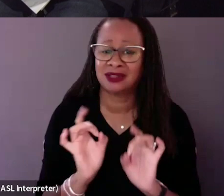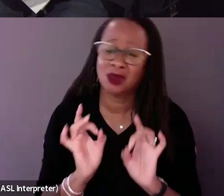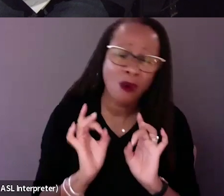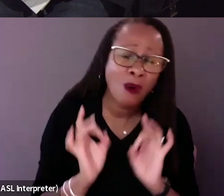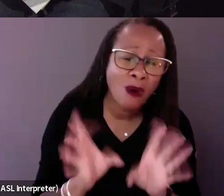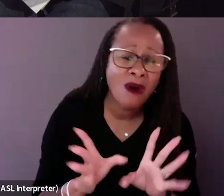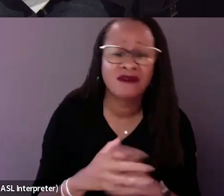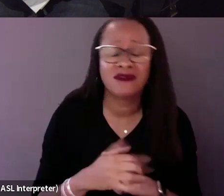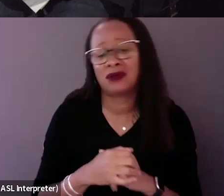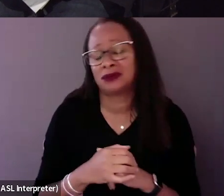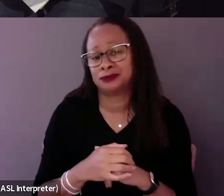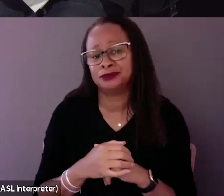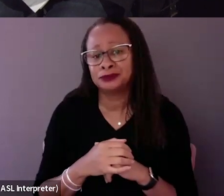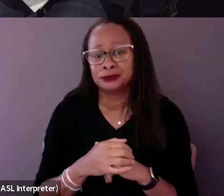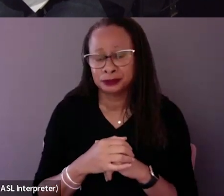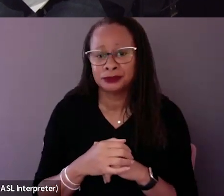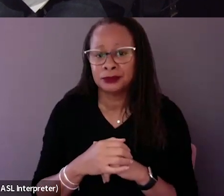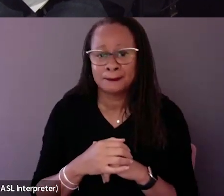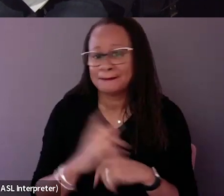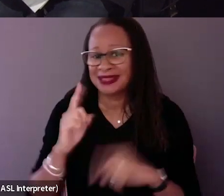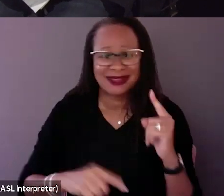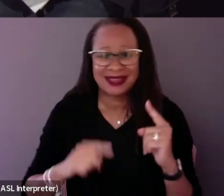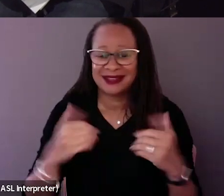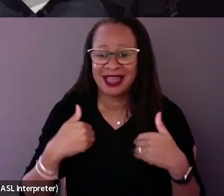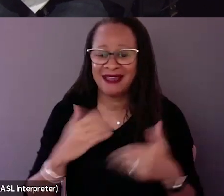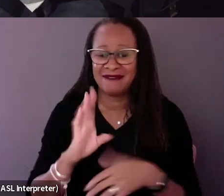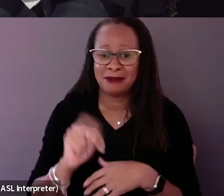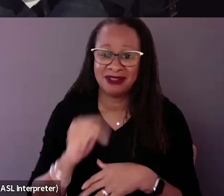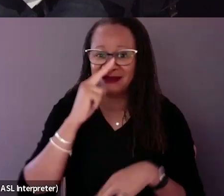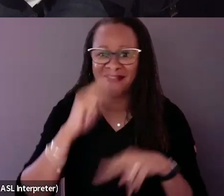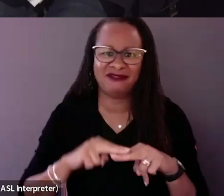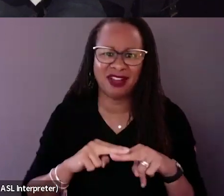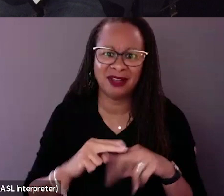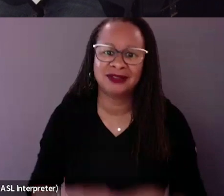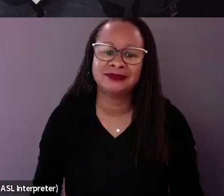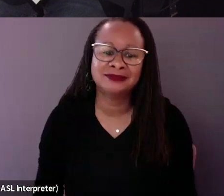I mean, that can't have been fun.